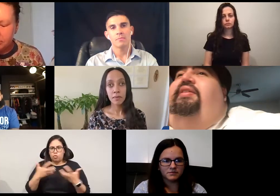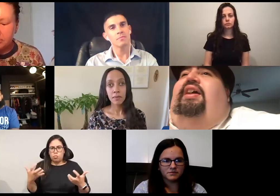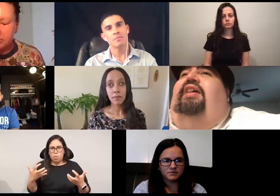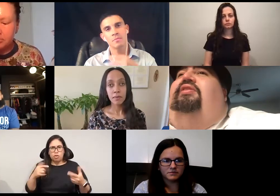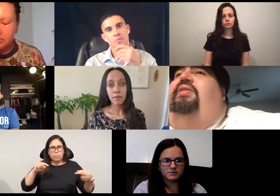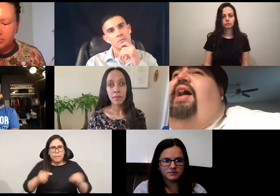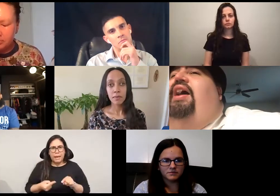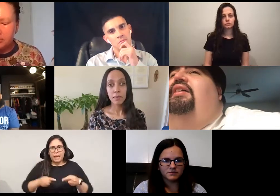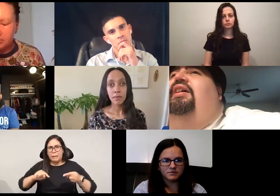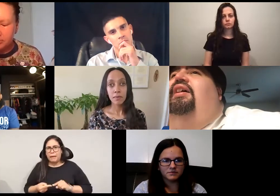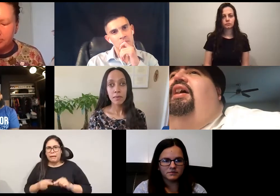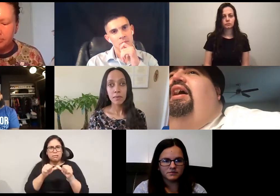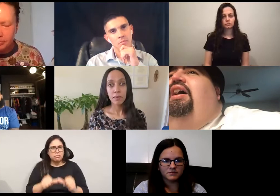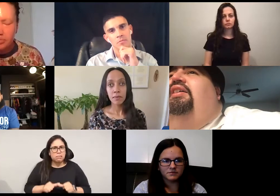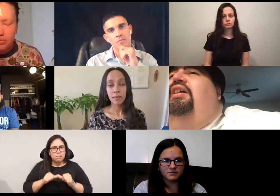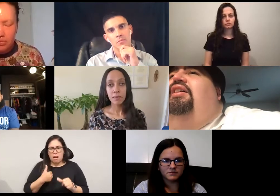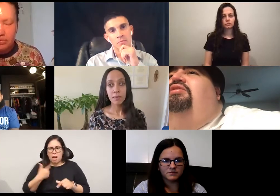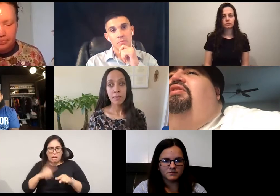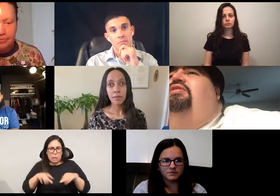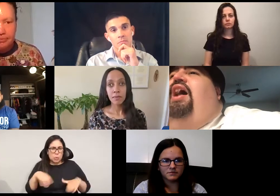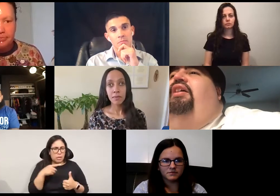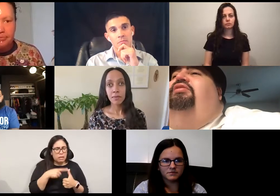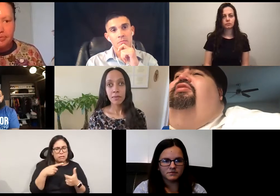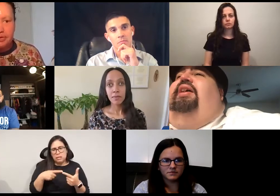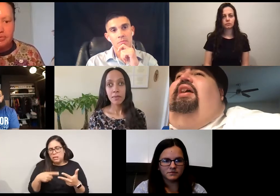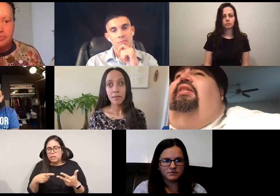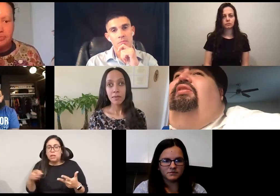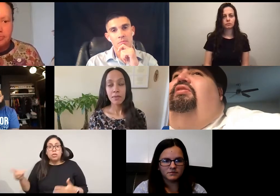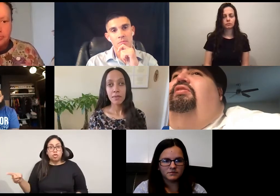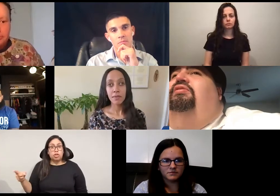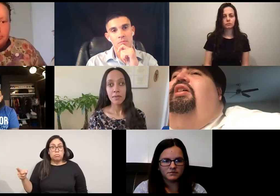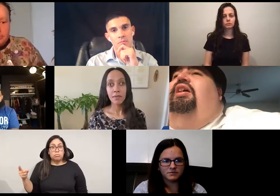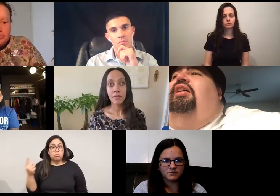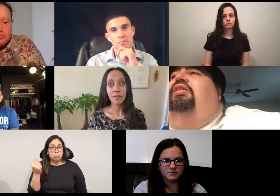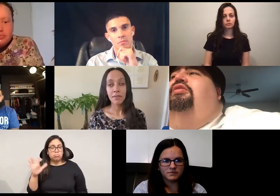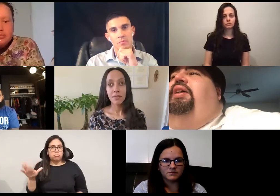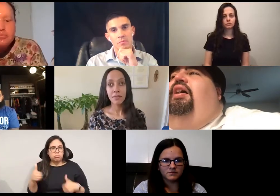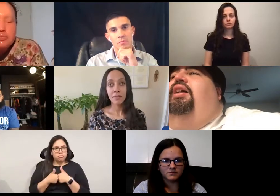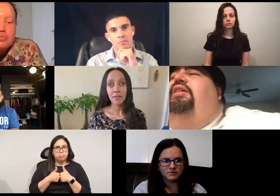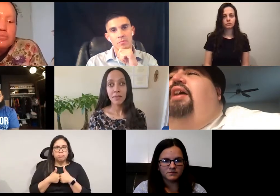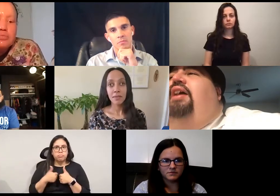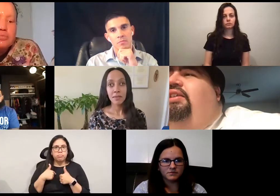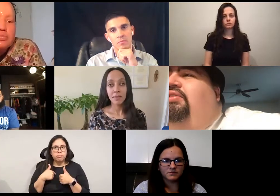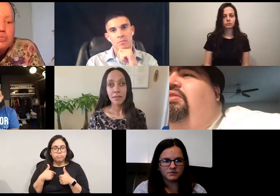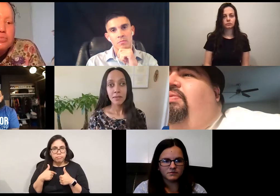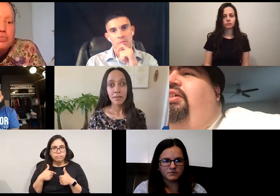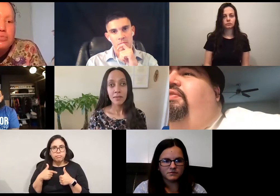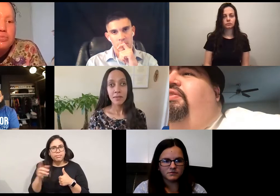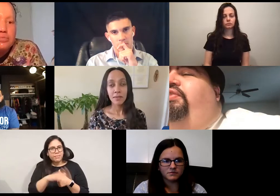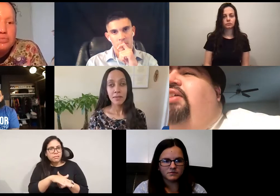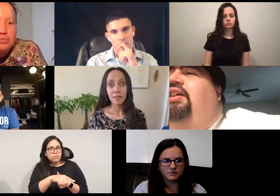do this. I can't do that. And she challenged me to look beyond and do